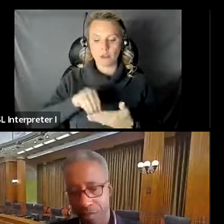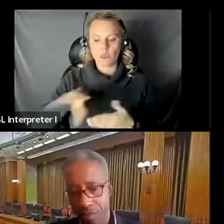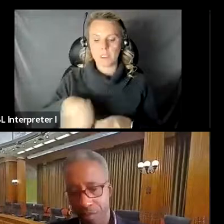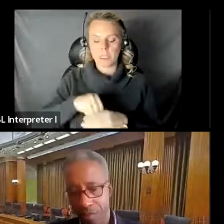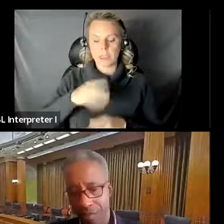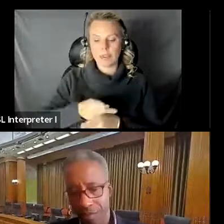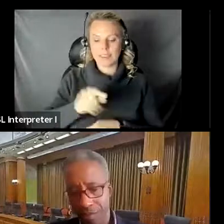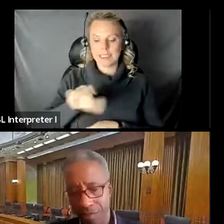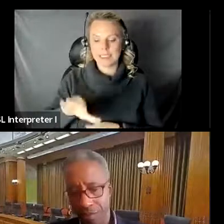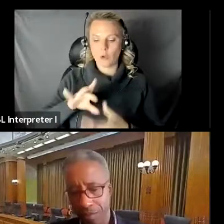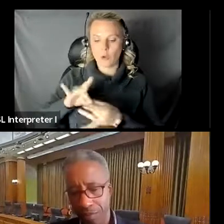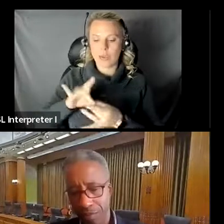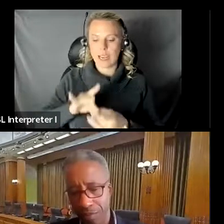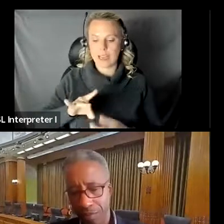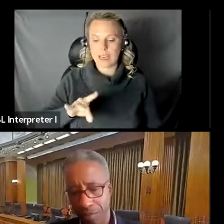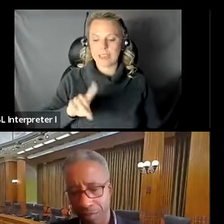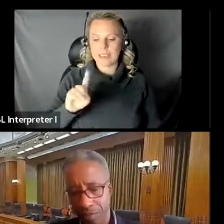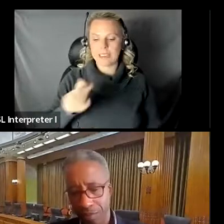Felicia Hayward,